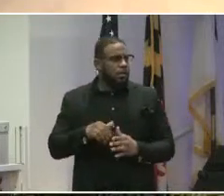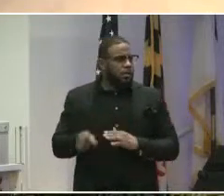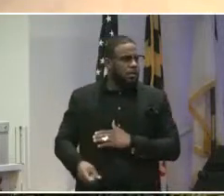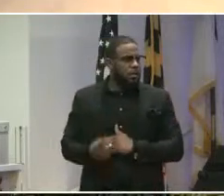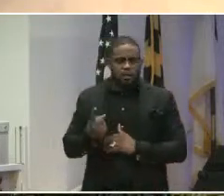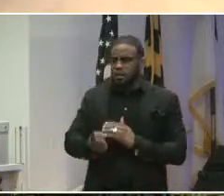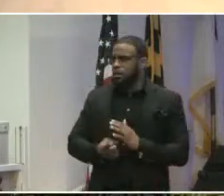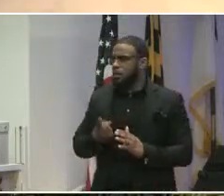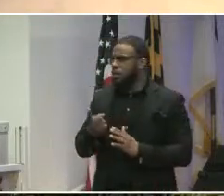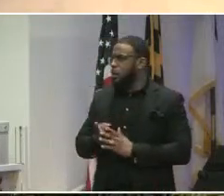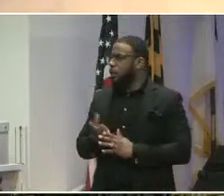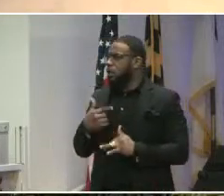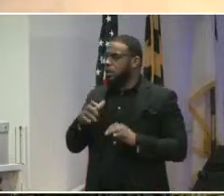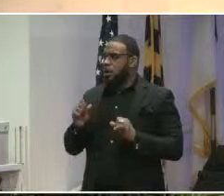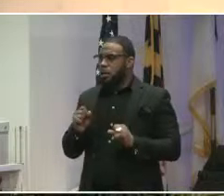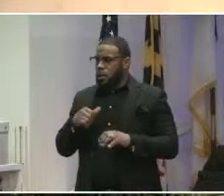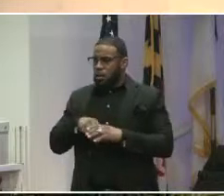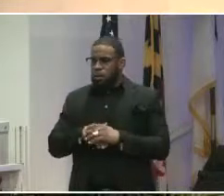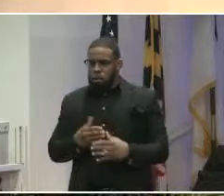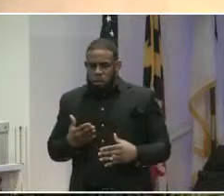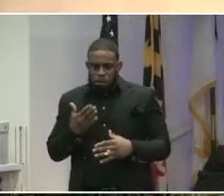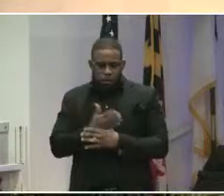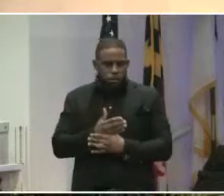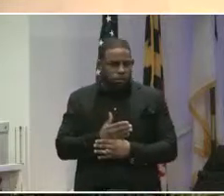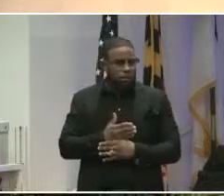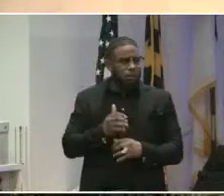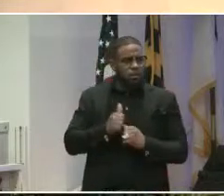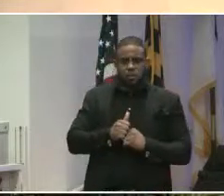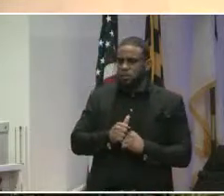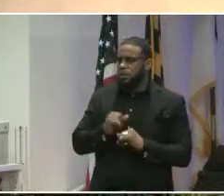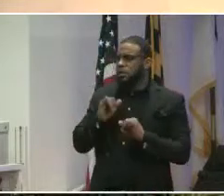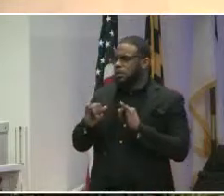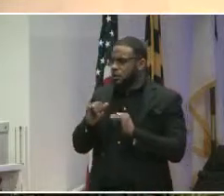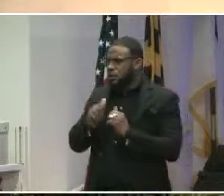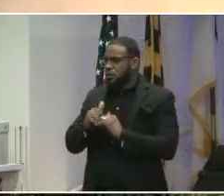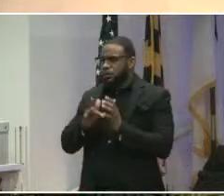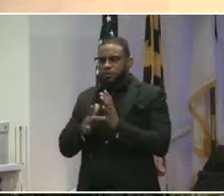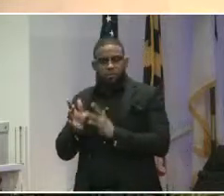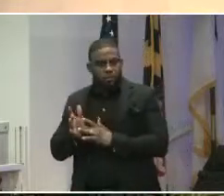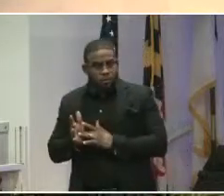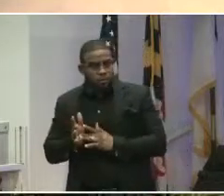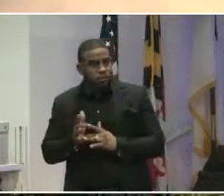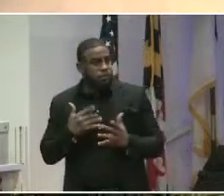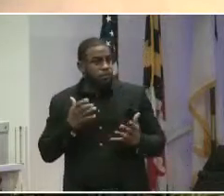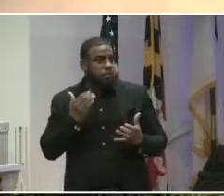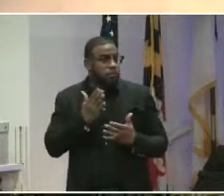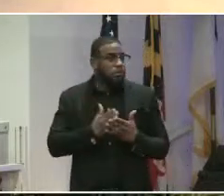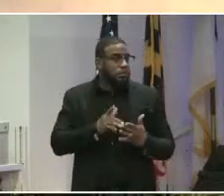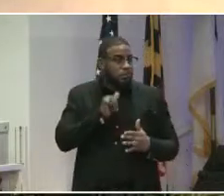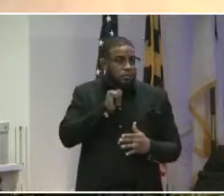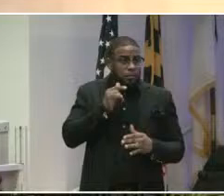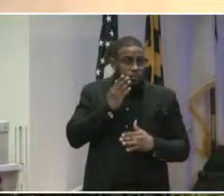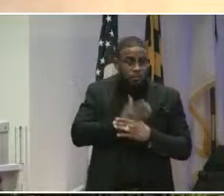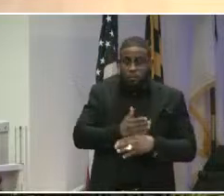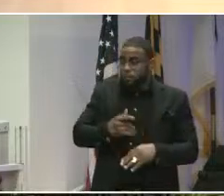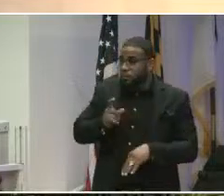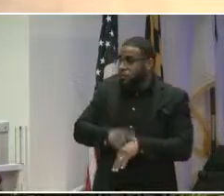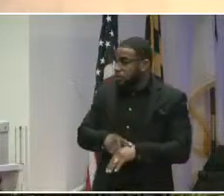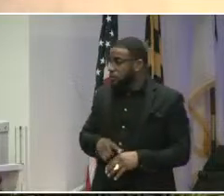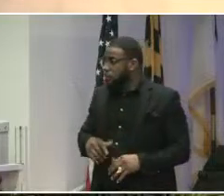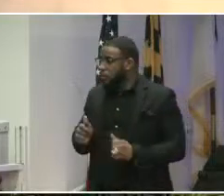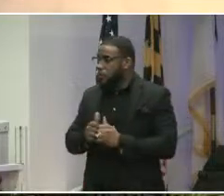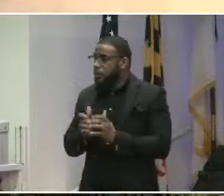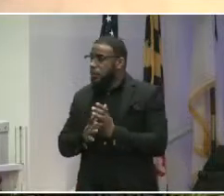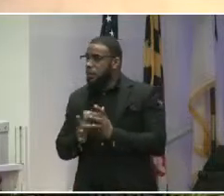midnight hour, we can get interrupted with an interview with Jesus. I want some uninterrupted time